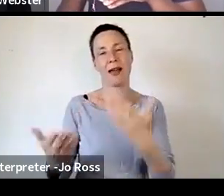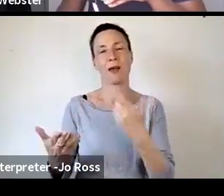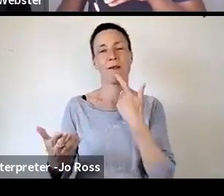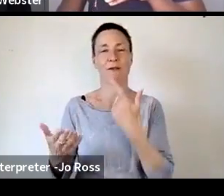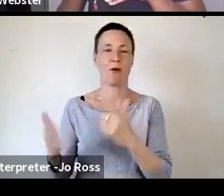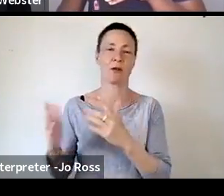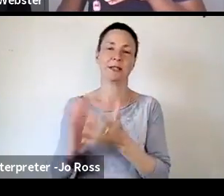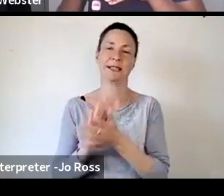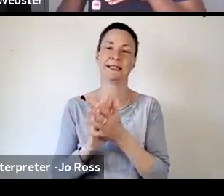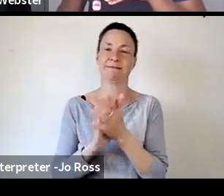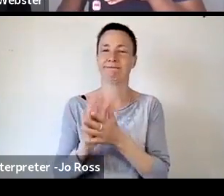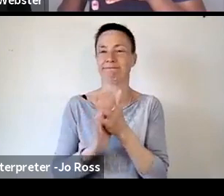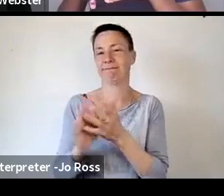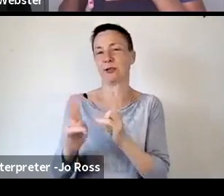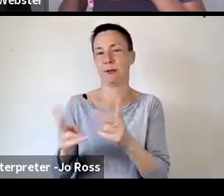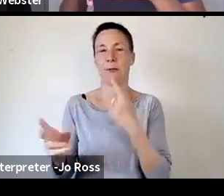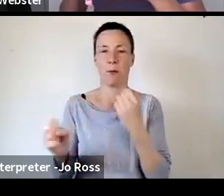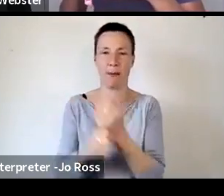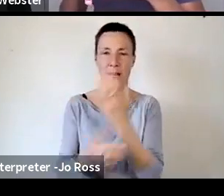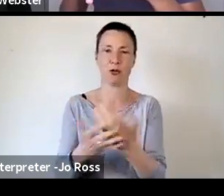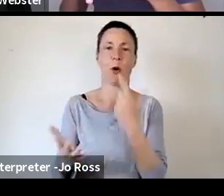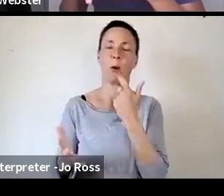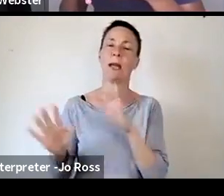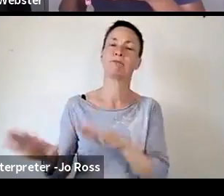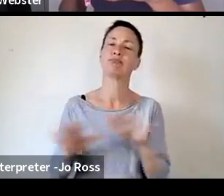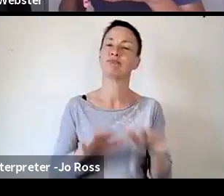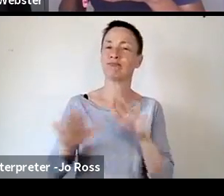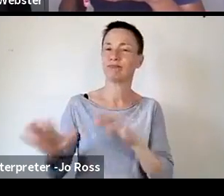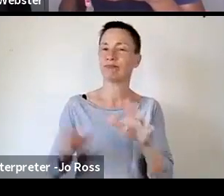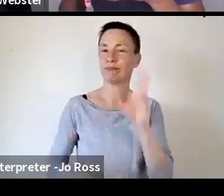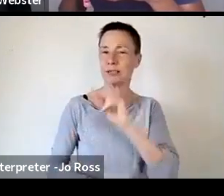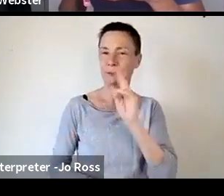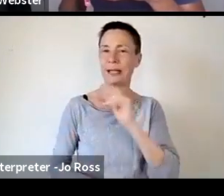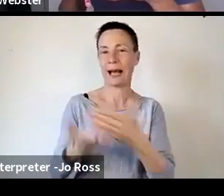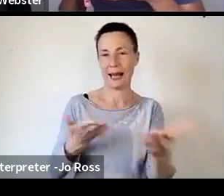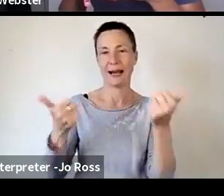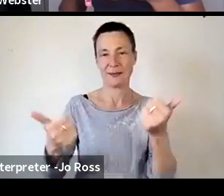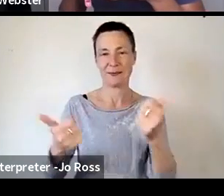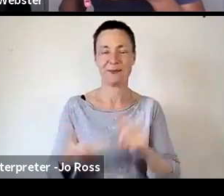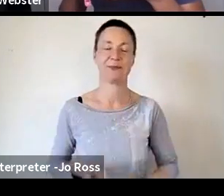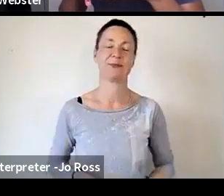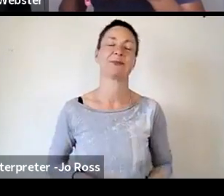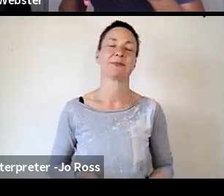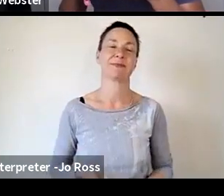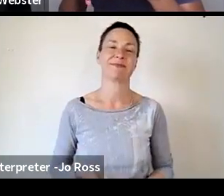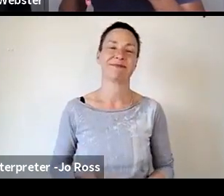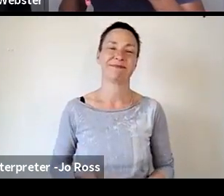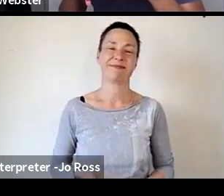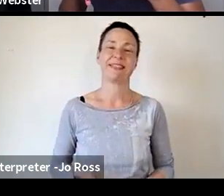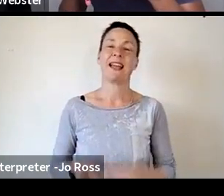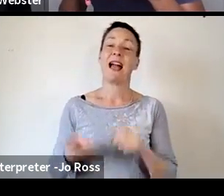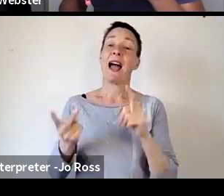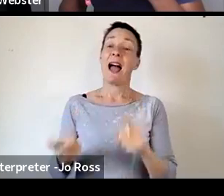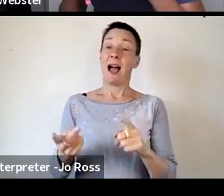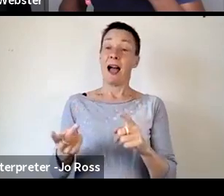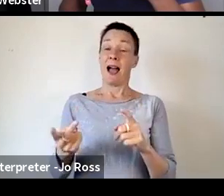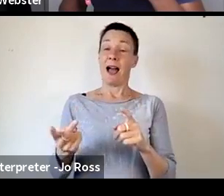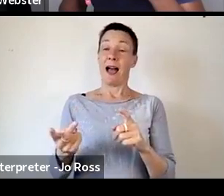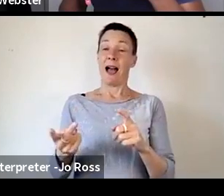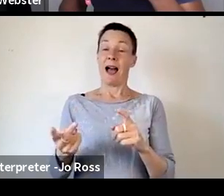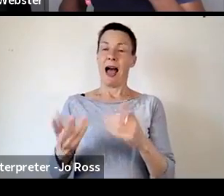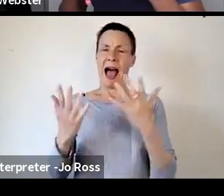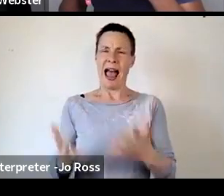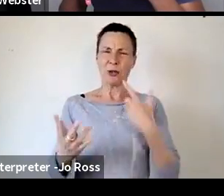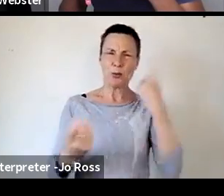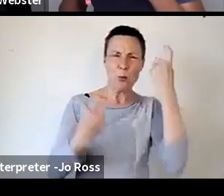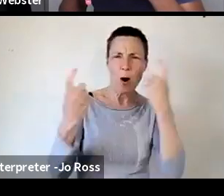being here, and we will make sure to speak steadily and clearly. And now, I had to kind of work